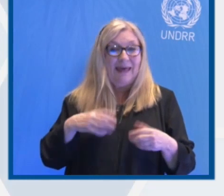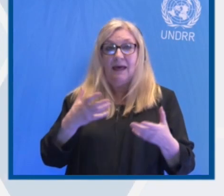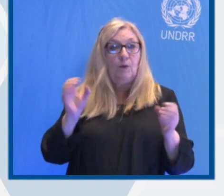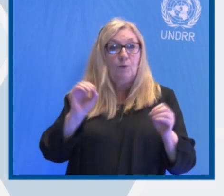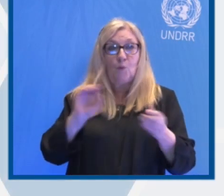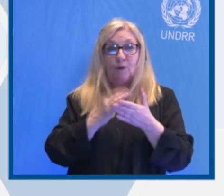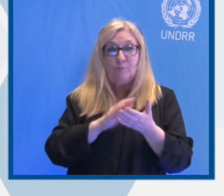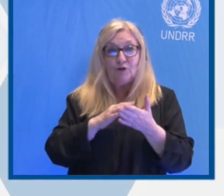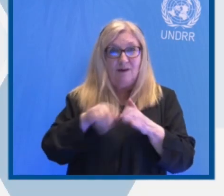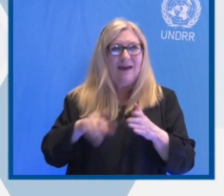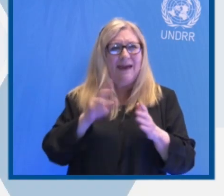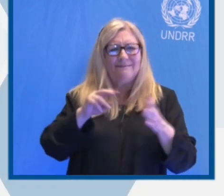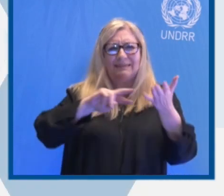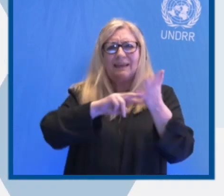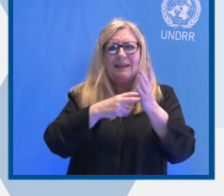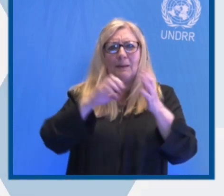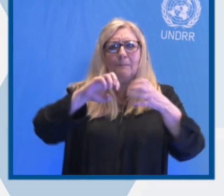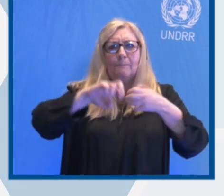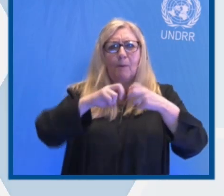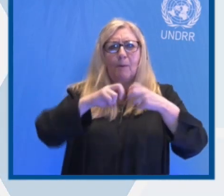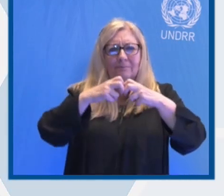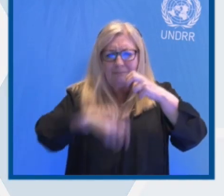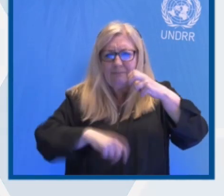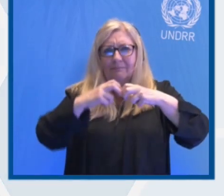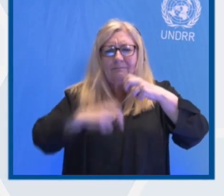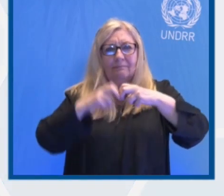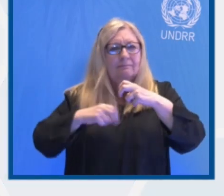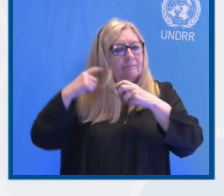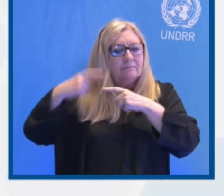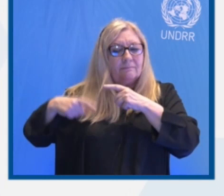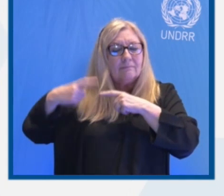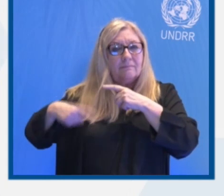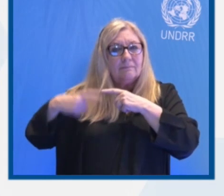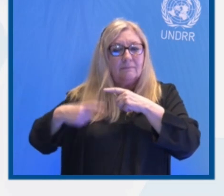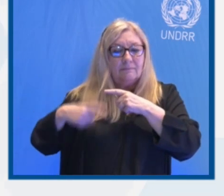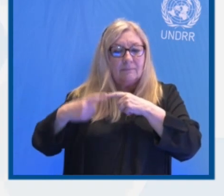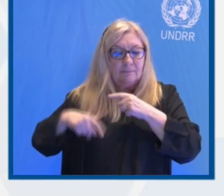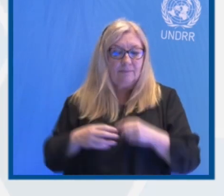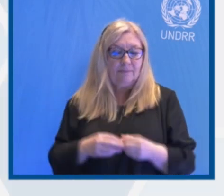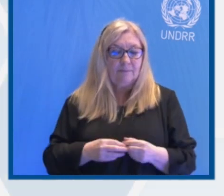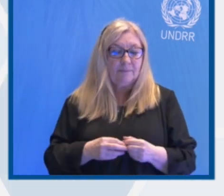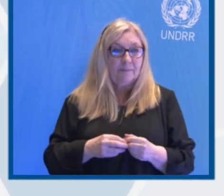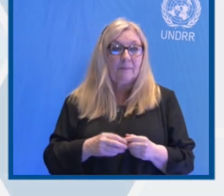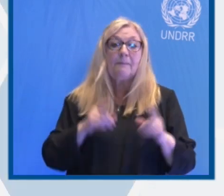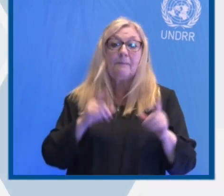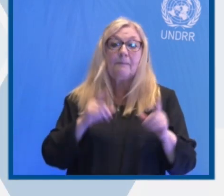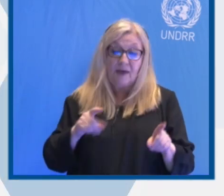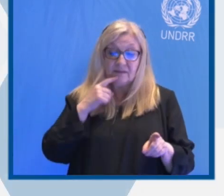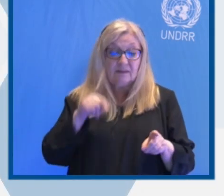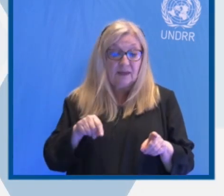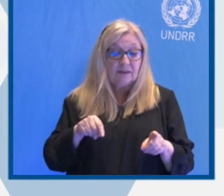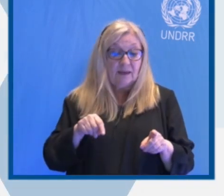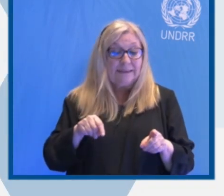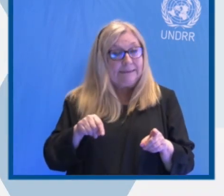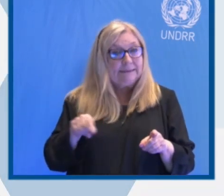proved to be such important during the pandemic period. In fact, for us in